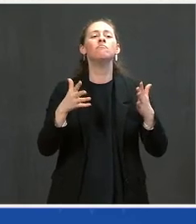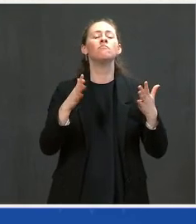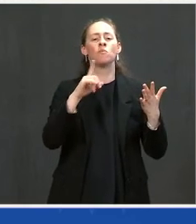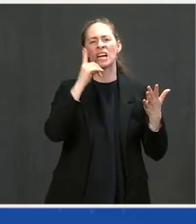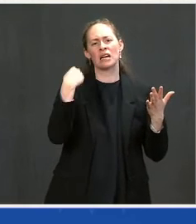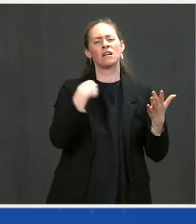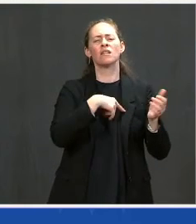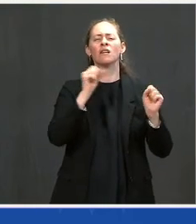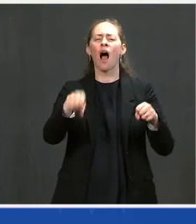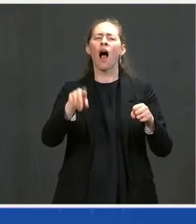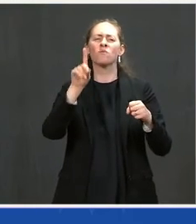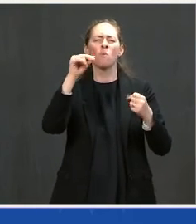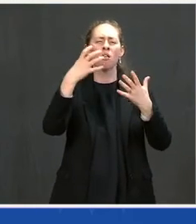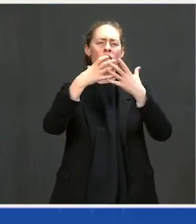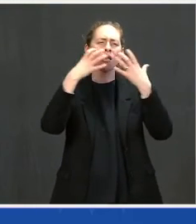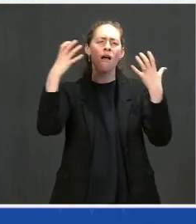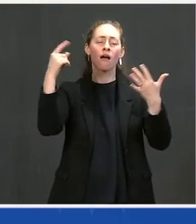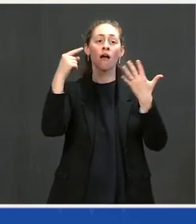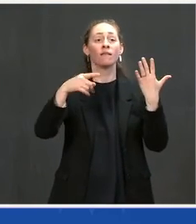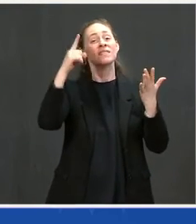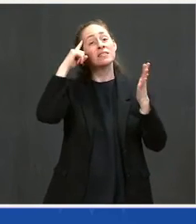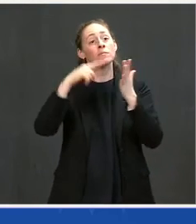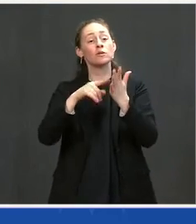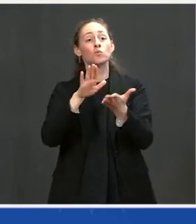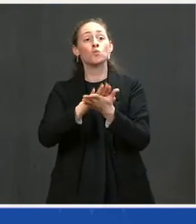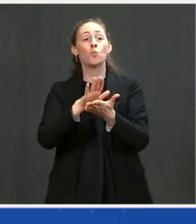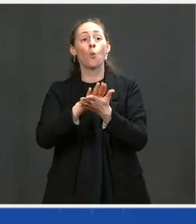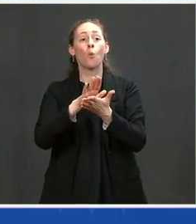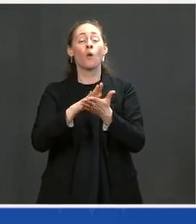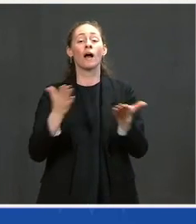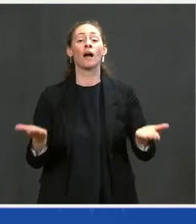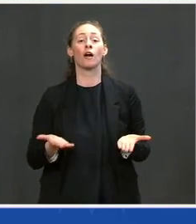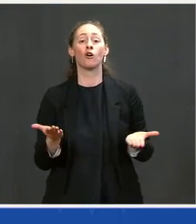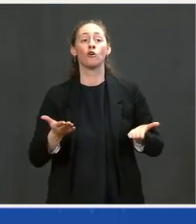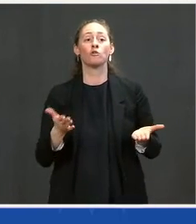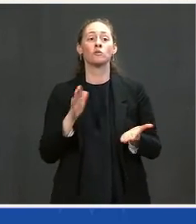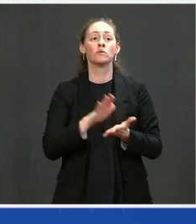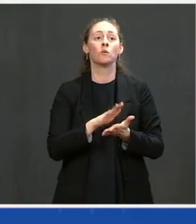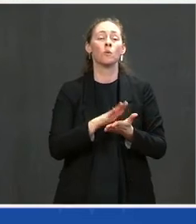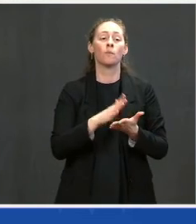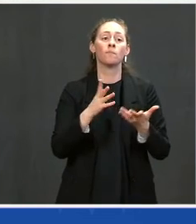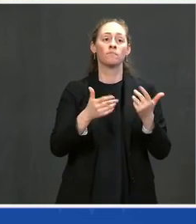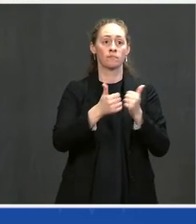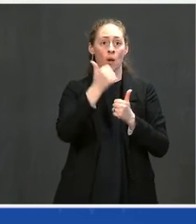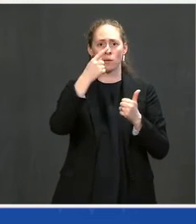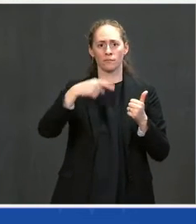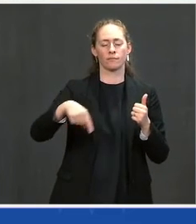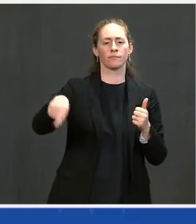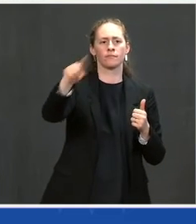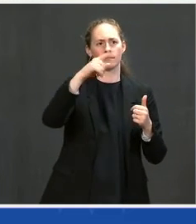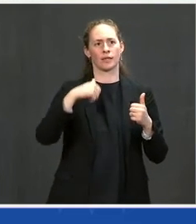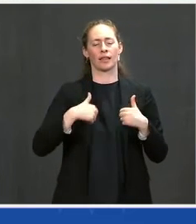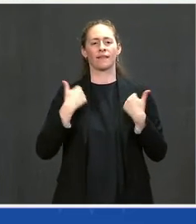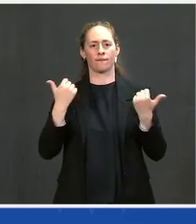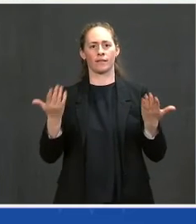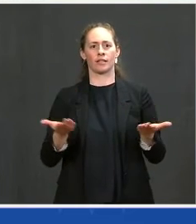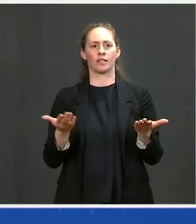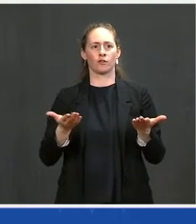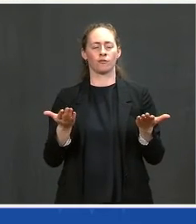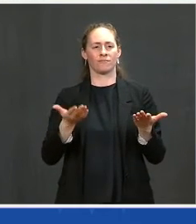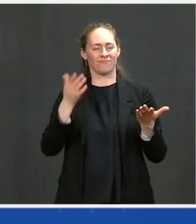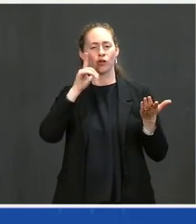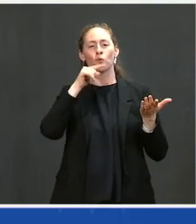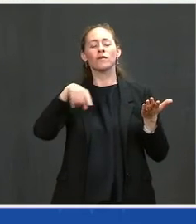schools in America. Most of you live in the Washington area now, but in your hometowns, I don't know where you're